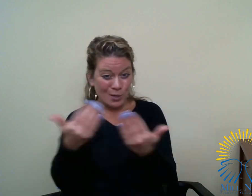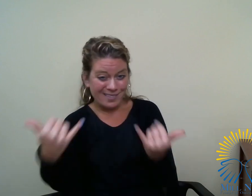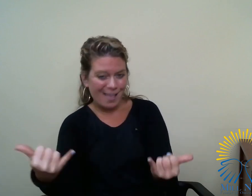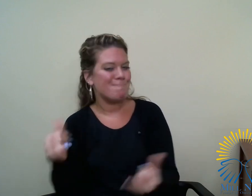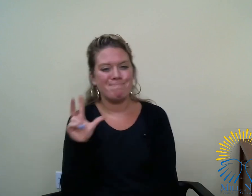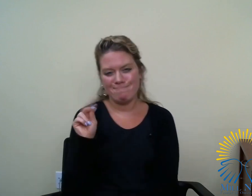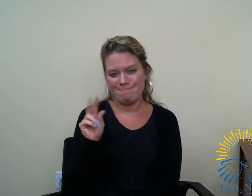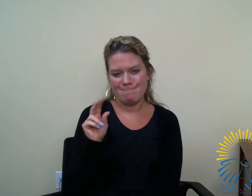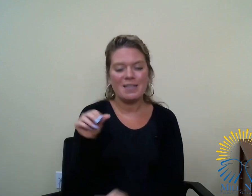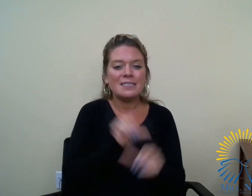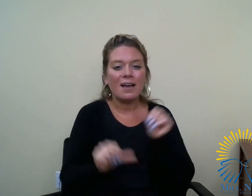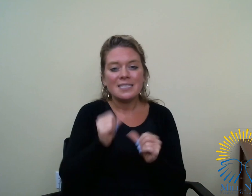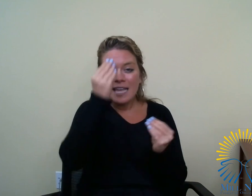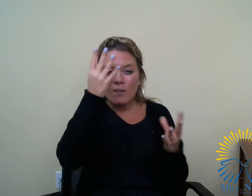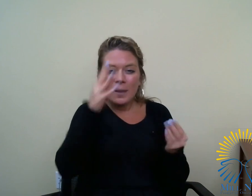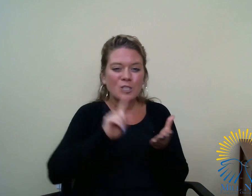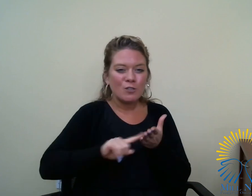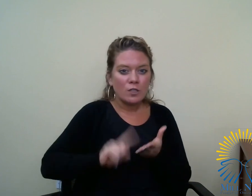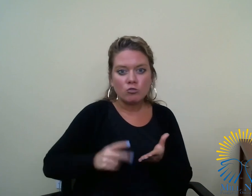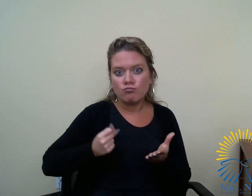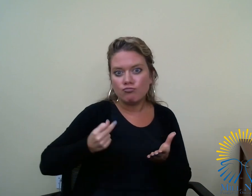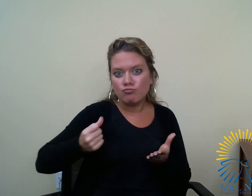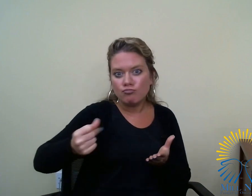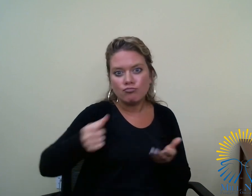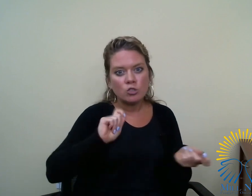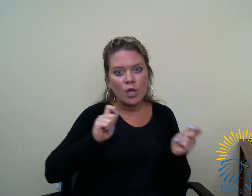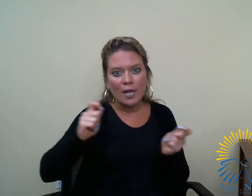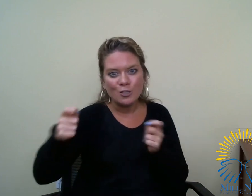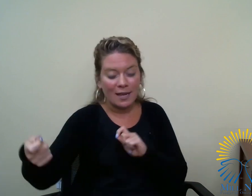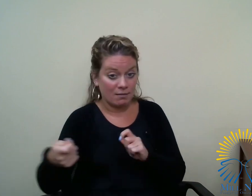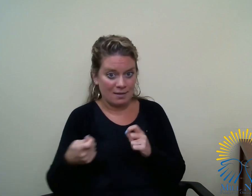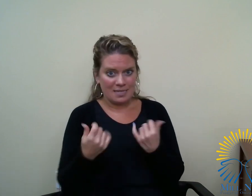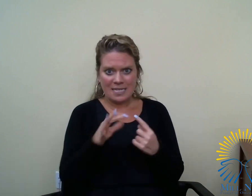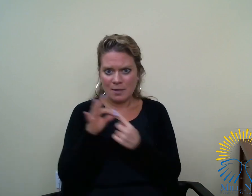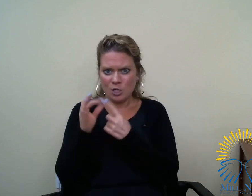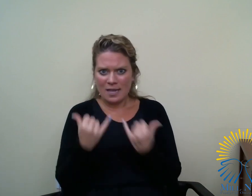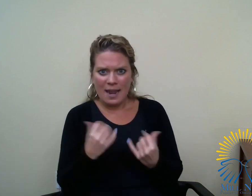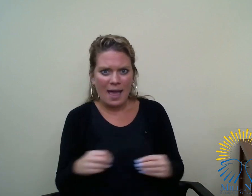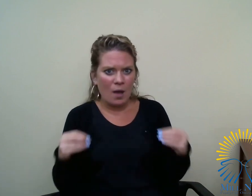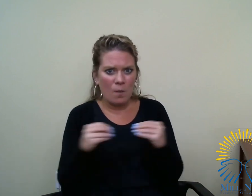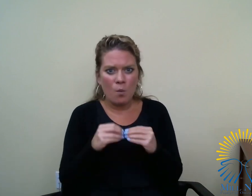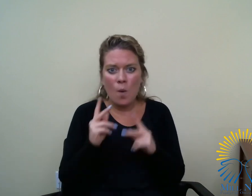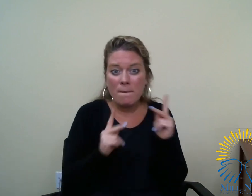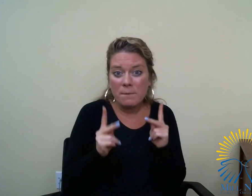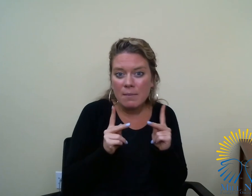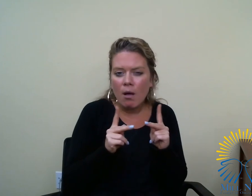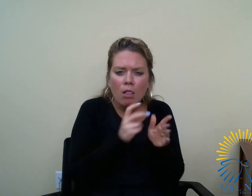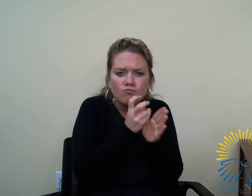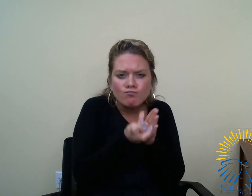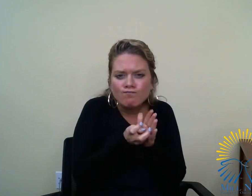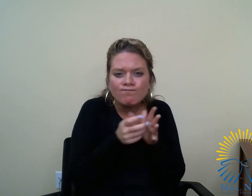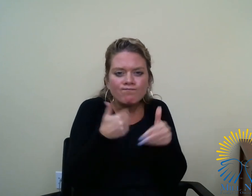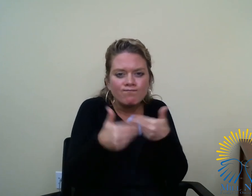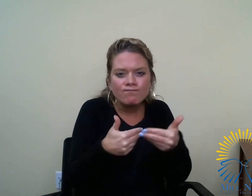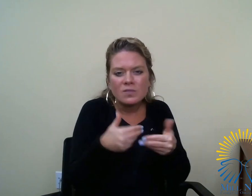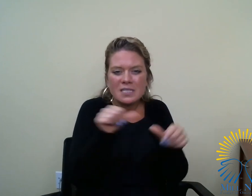scientific information and research is just happening at such a fast level, especially nowadays. Now that there's more and more people going into science,